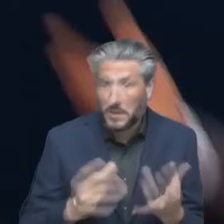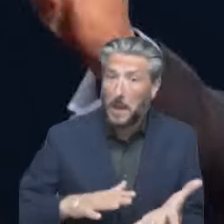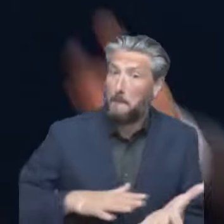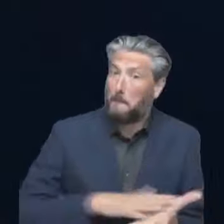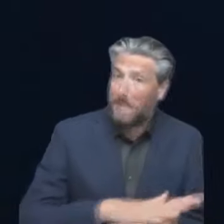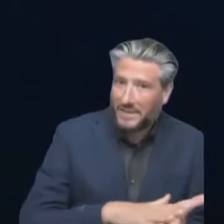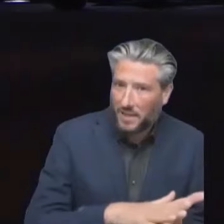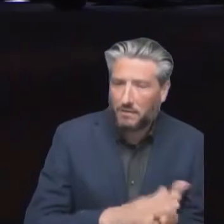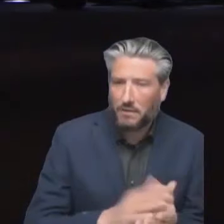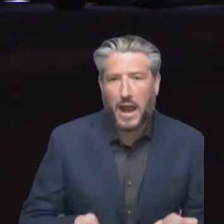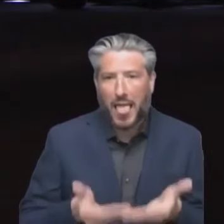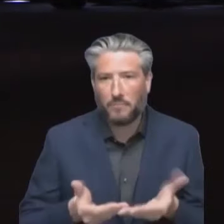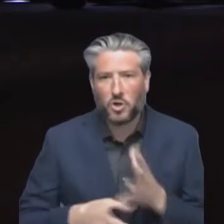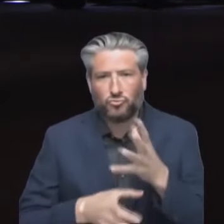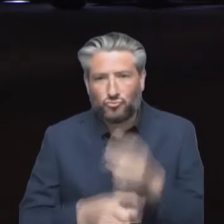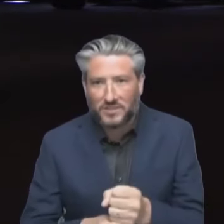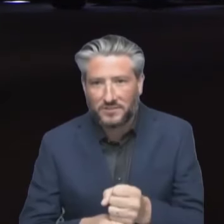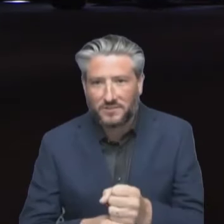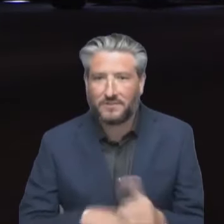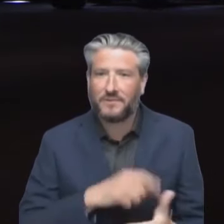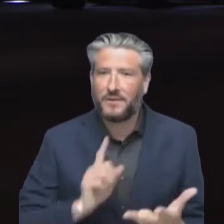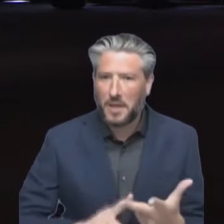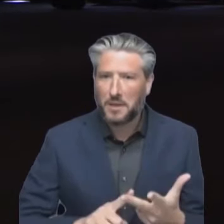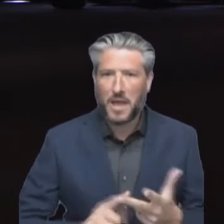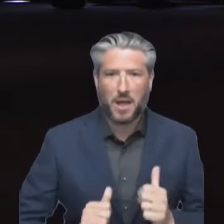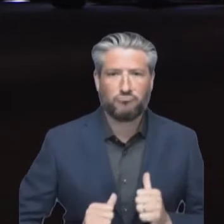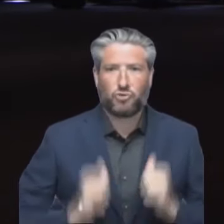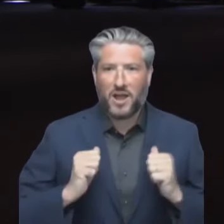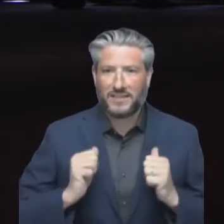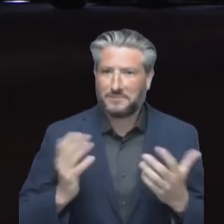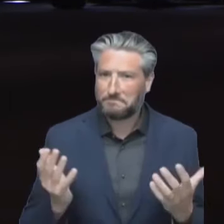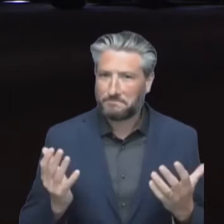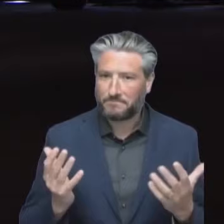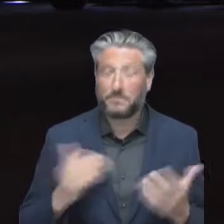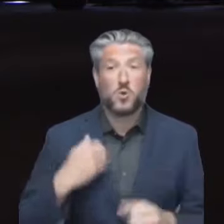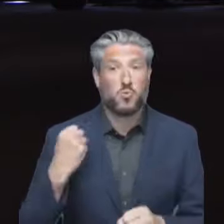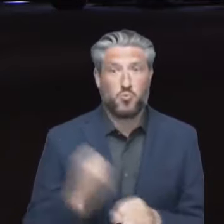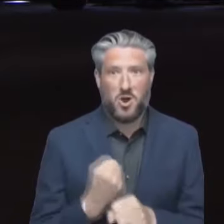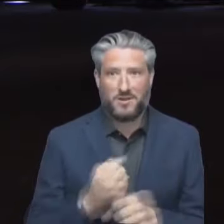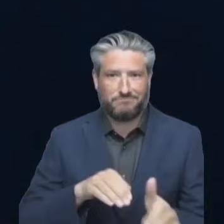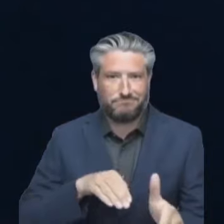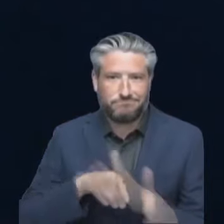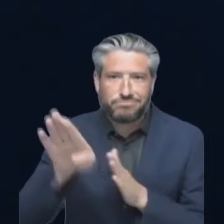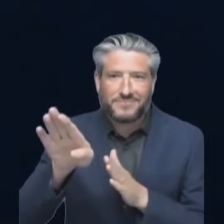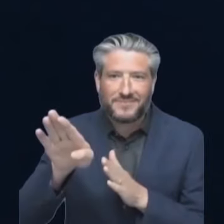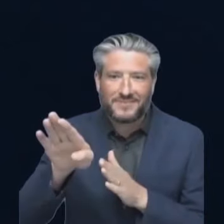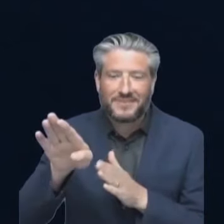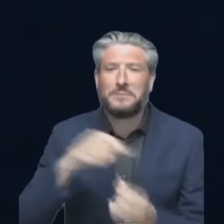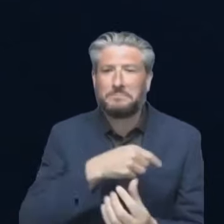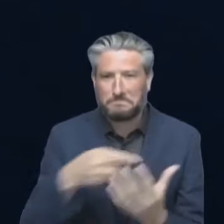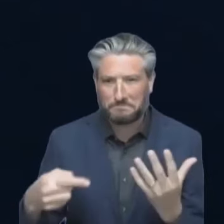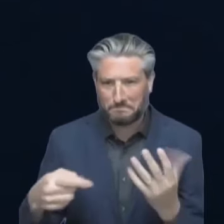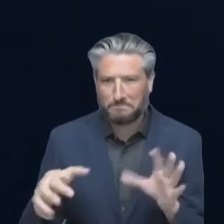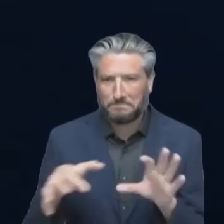to motivation, and to stakeholder commitment, and therefore to performance. The corporate purpose is therefore